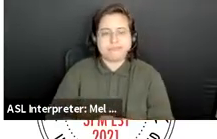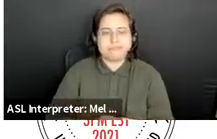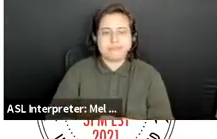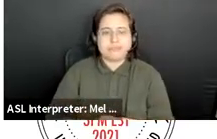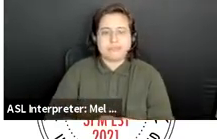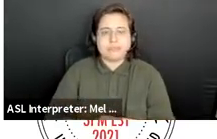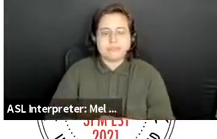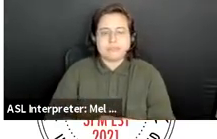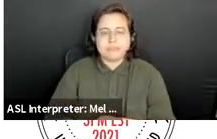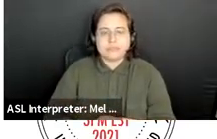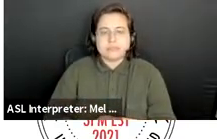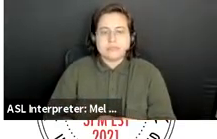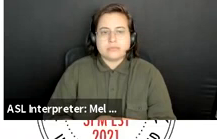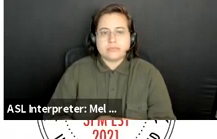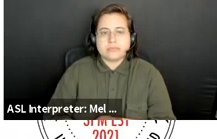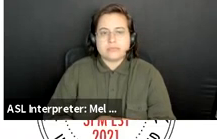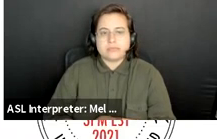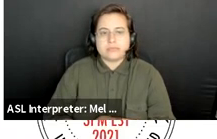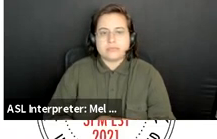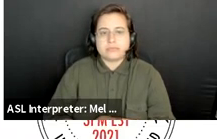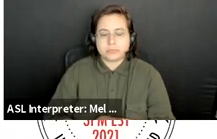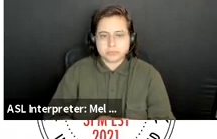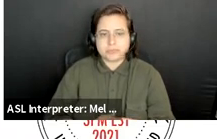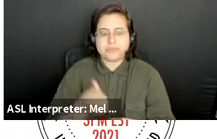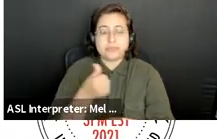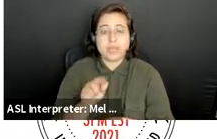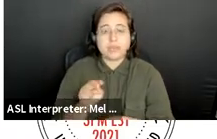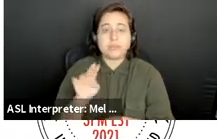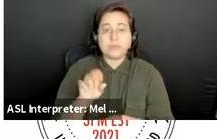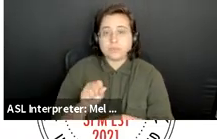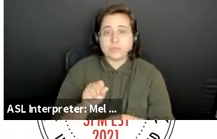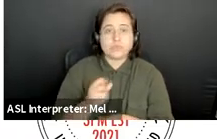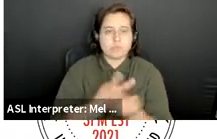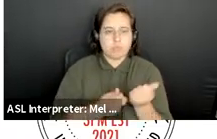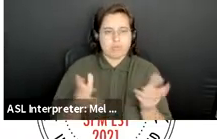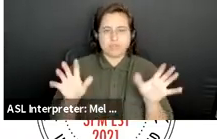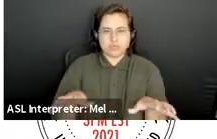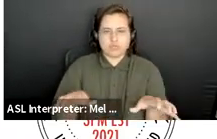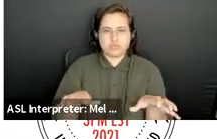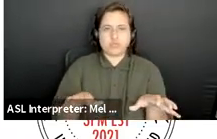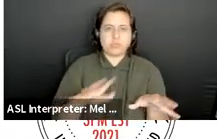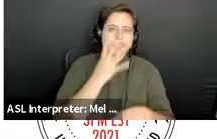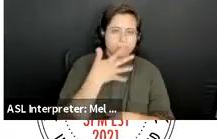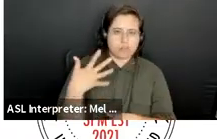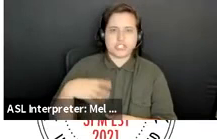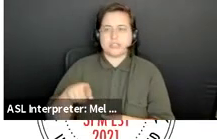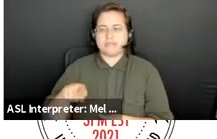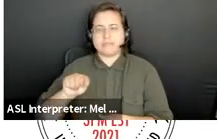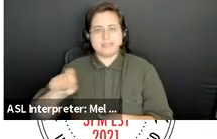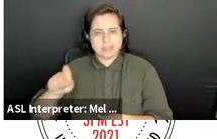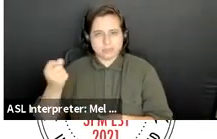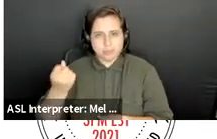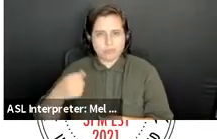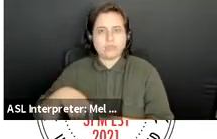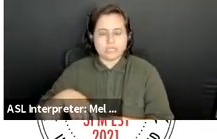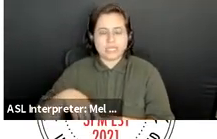Artists from Abroad guidance throughout the website on both the immigration and the tax withholding information, is informed